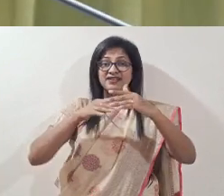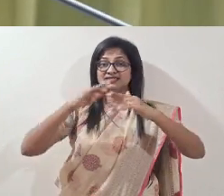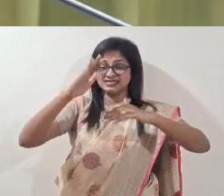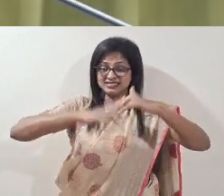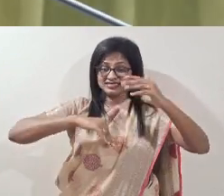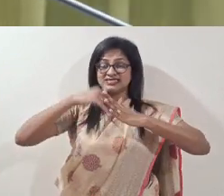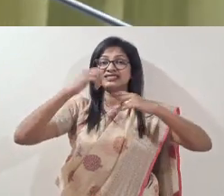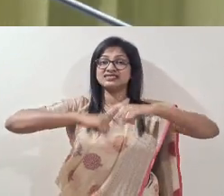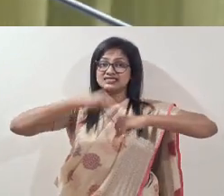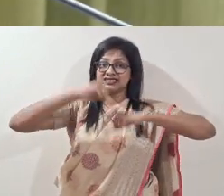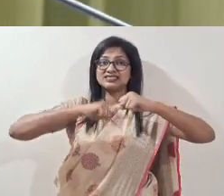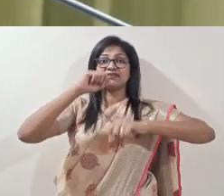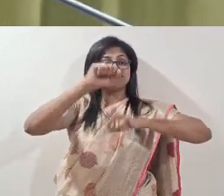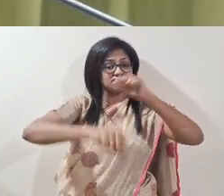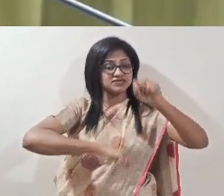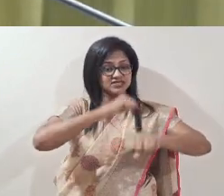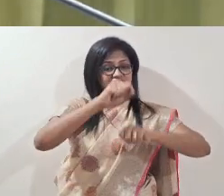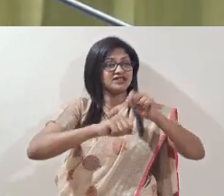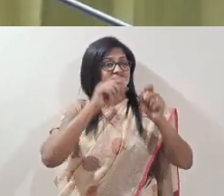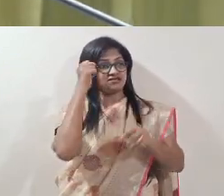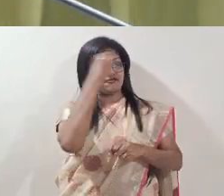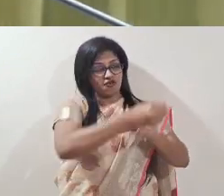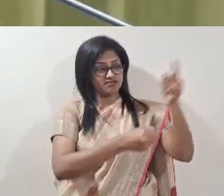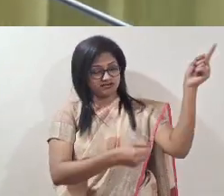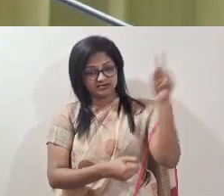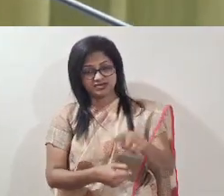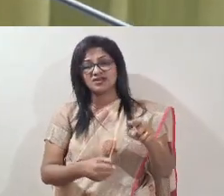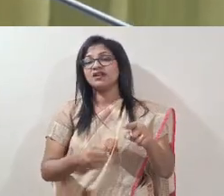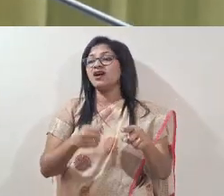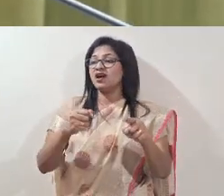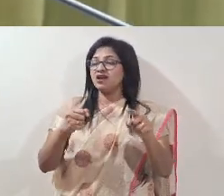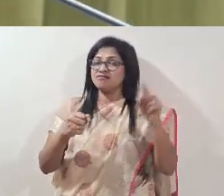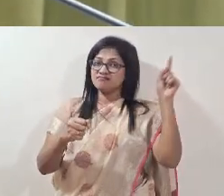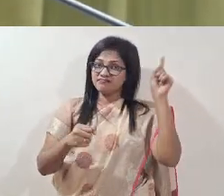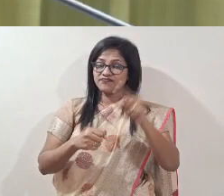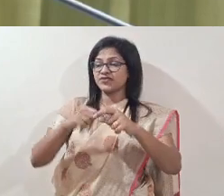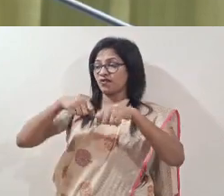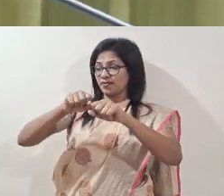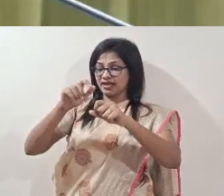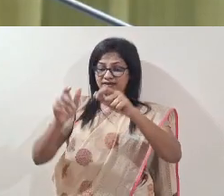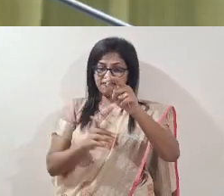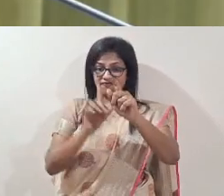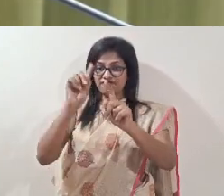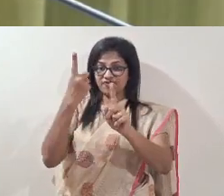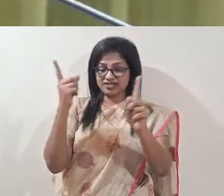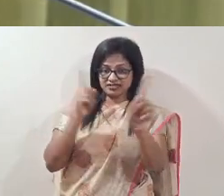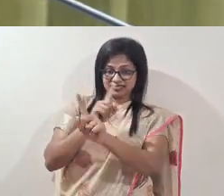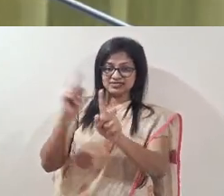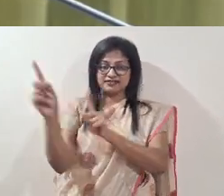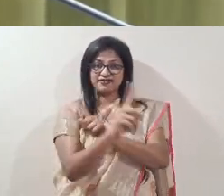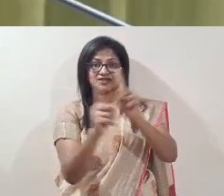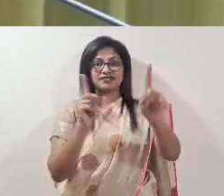the motorist so as to negotiate safely. Yes, Anyway, yes, yes. good attempt. Thank you so much.